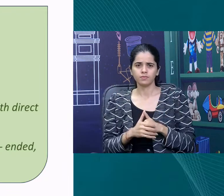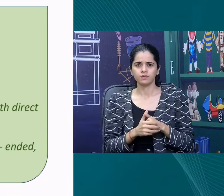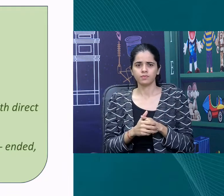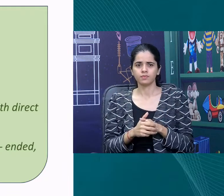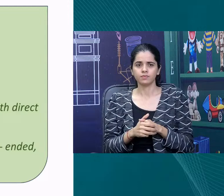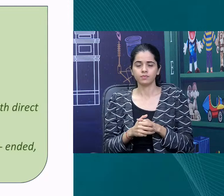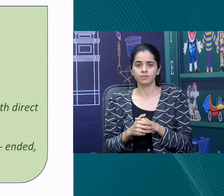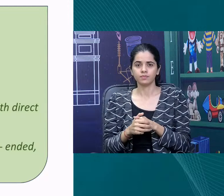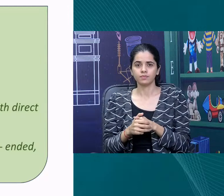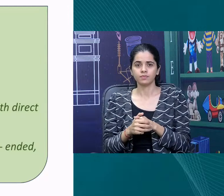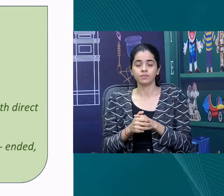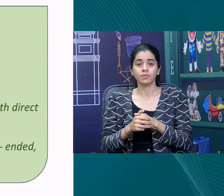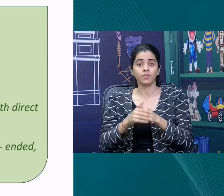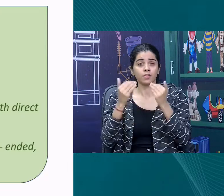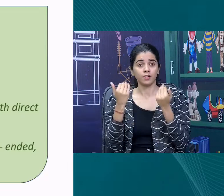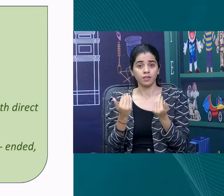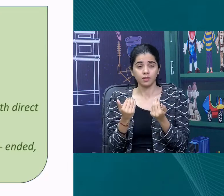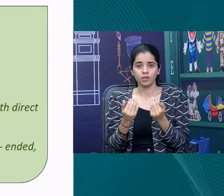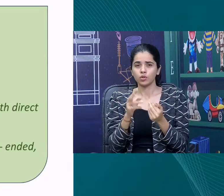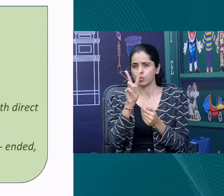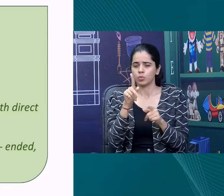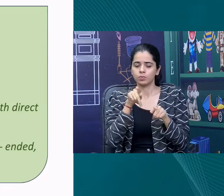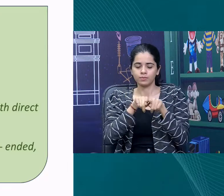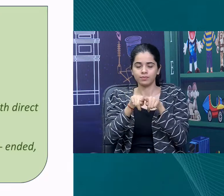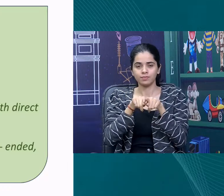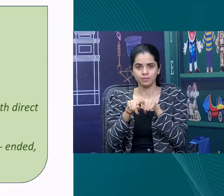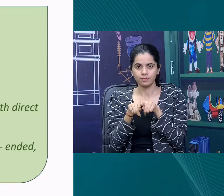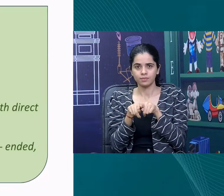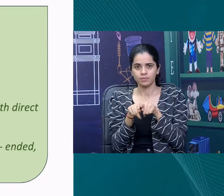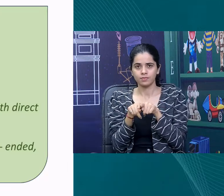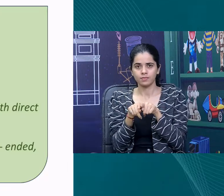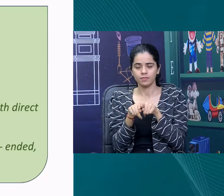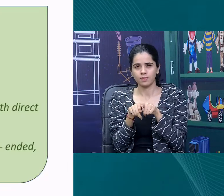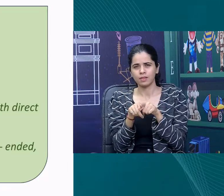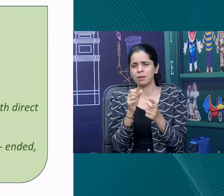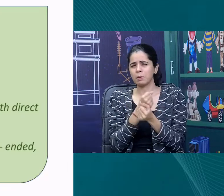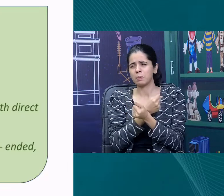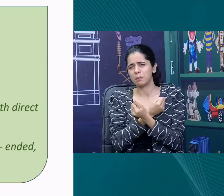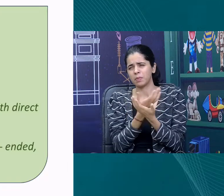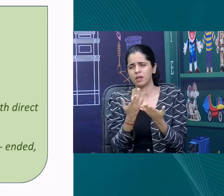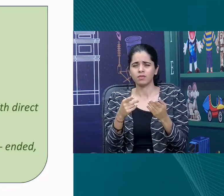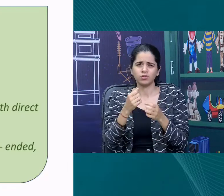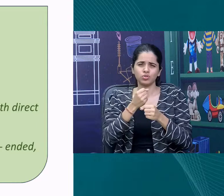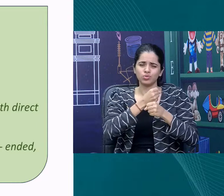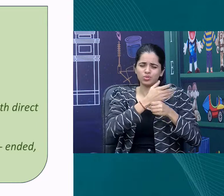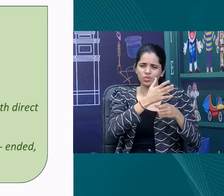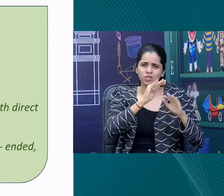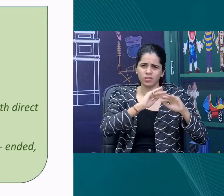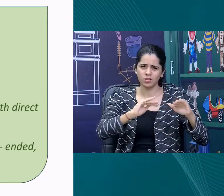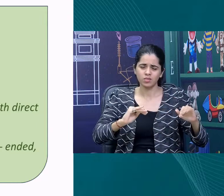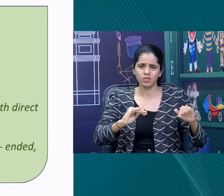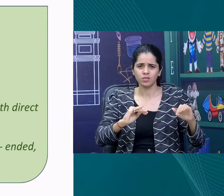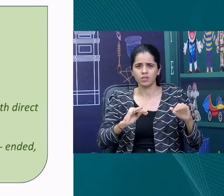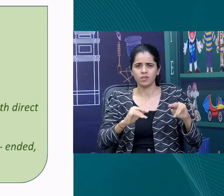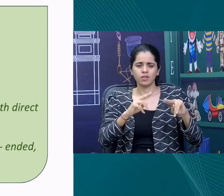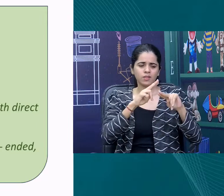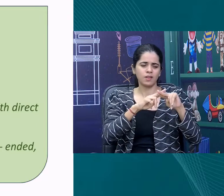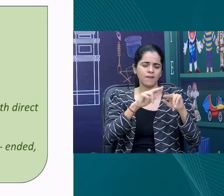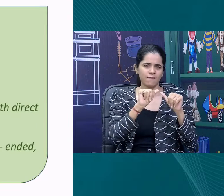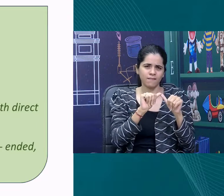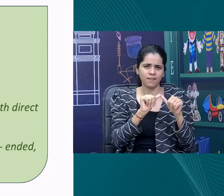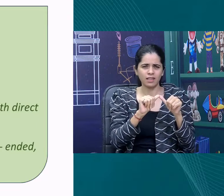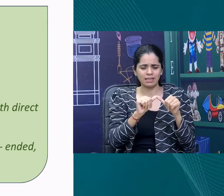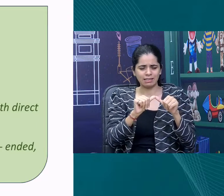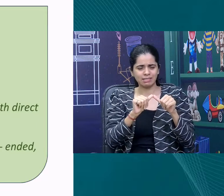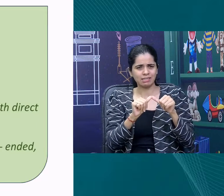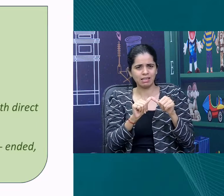think, so I'm going to give you two examples here. There are generally students are broken down. After you do an assessment, you